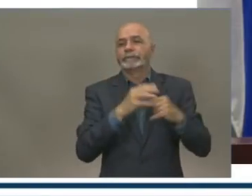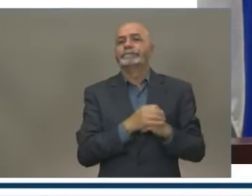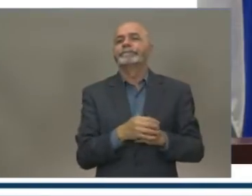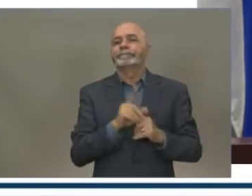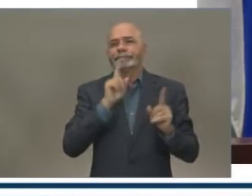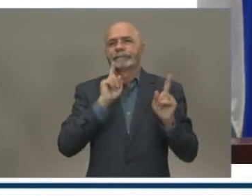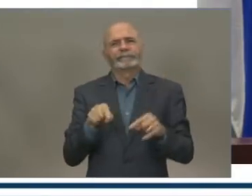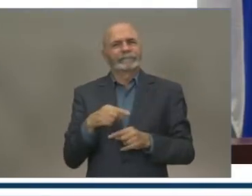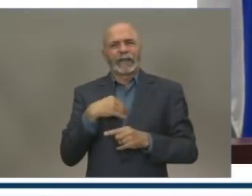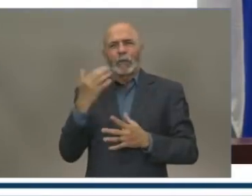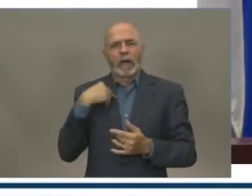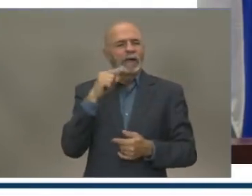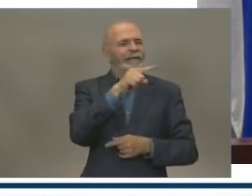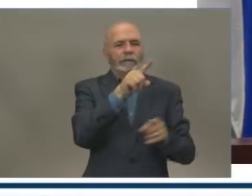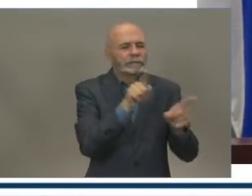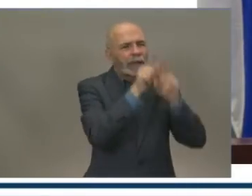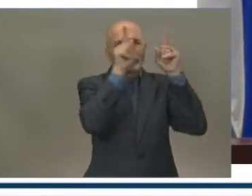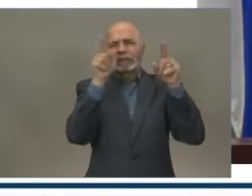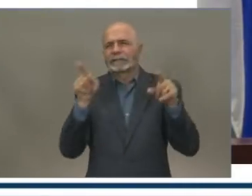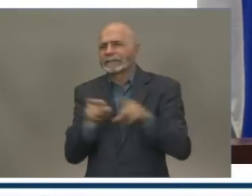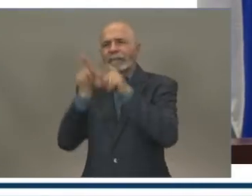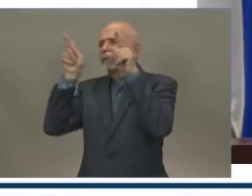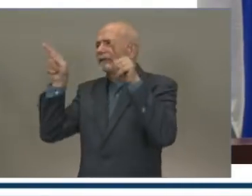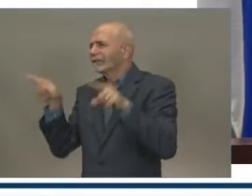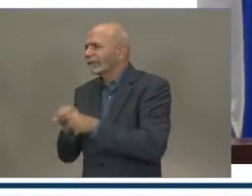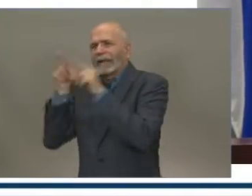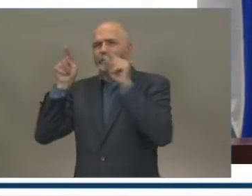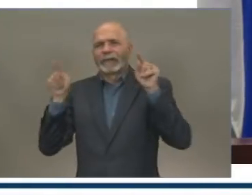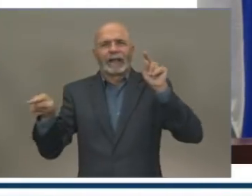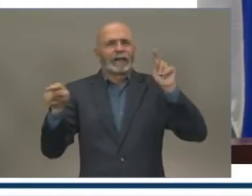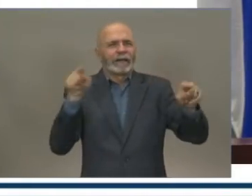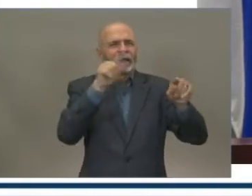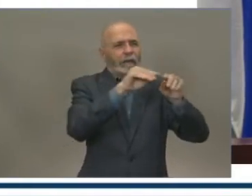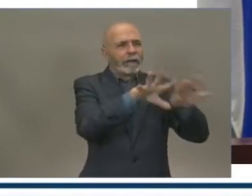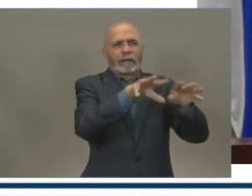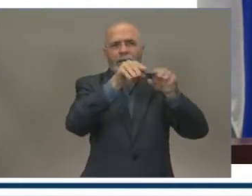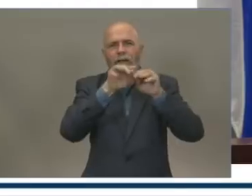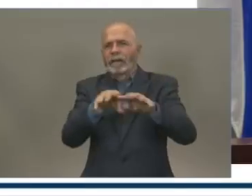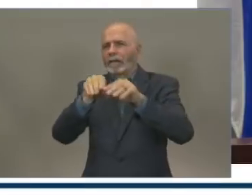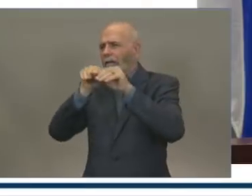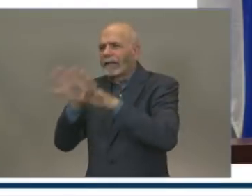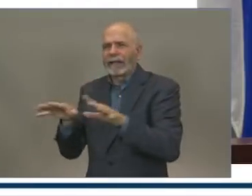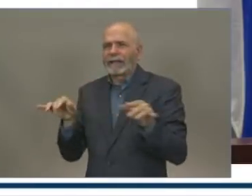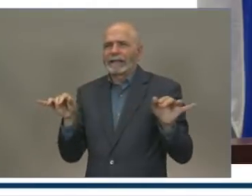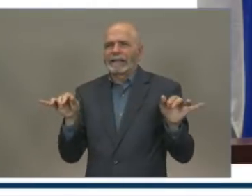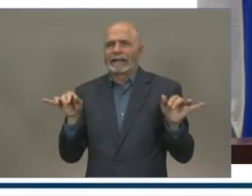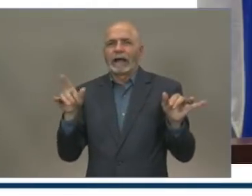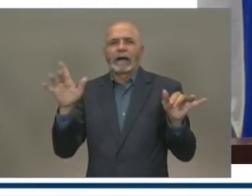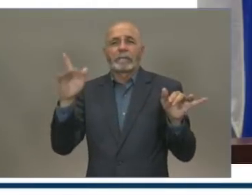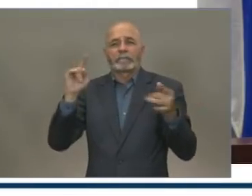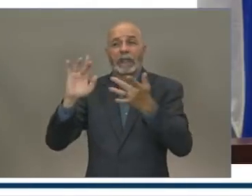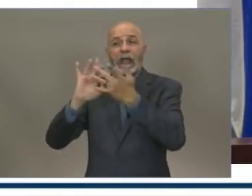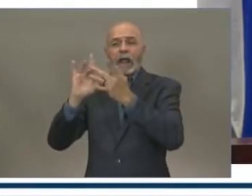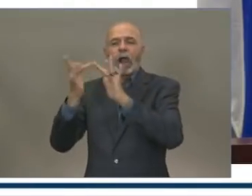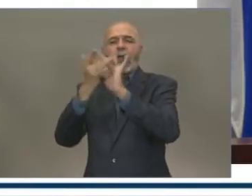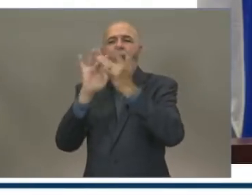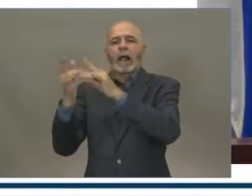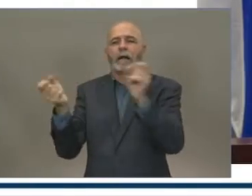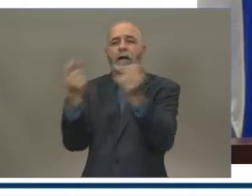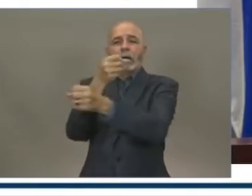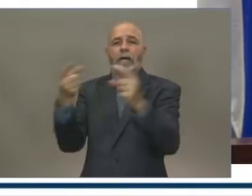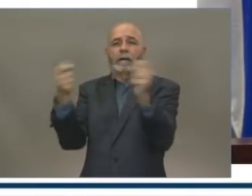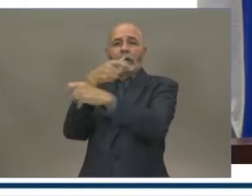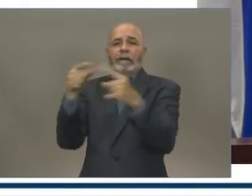multiple introductions of the virus into the school, but we were seeing now transmission within the school, with each of those schools. So,